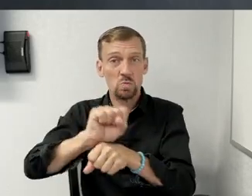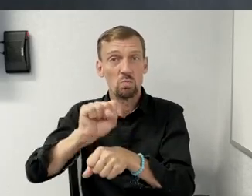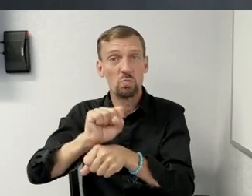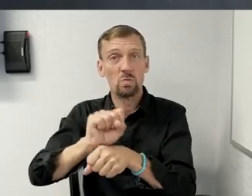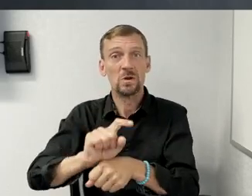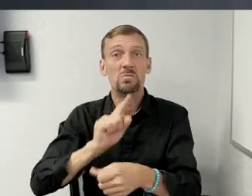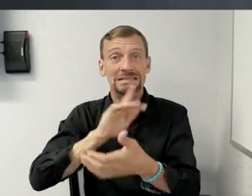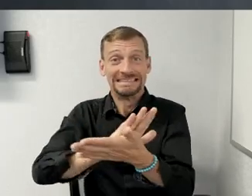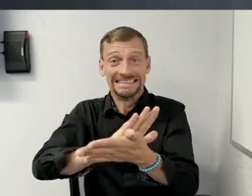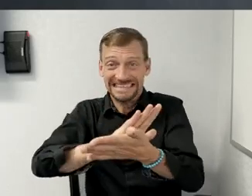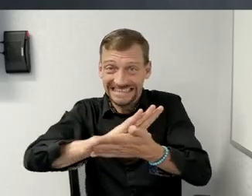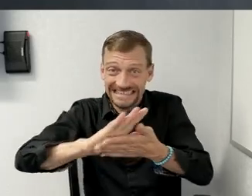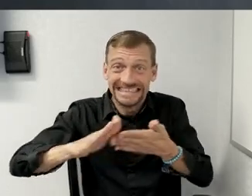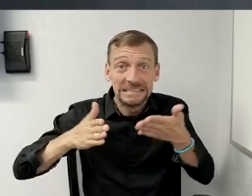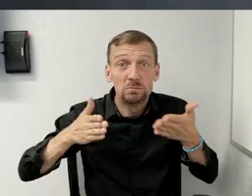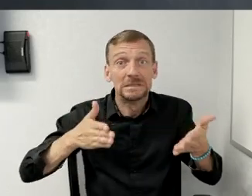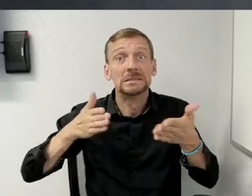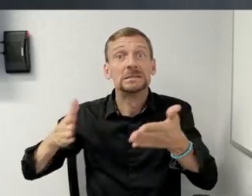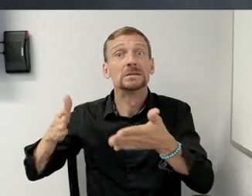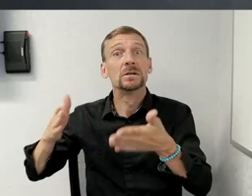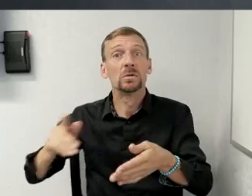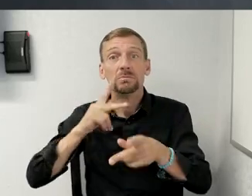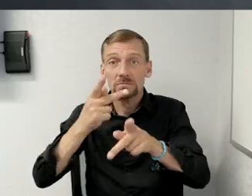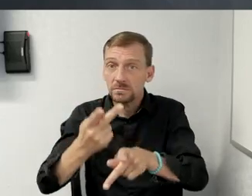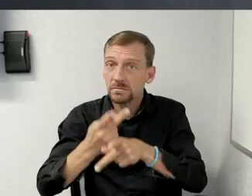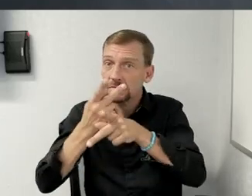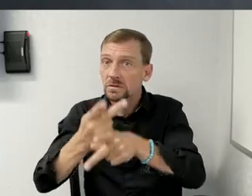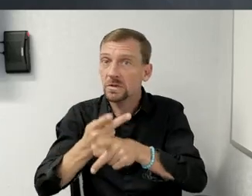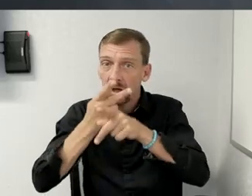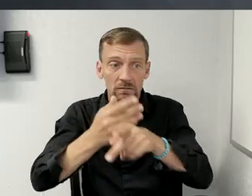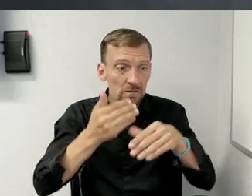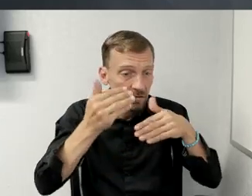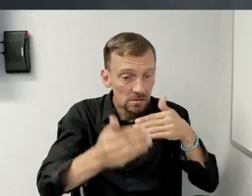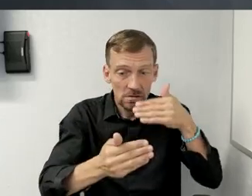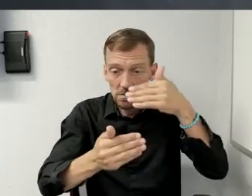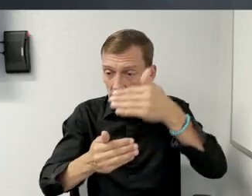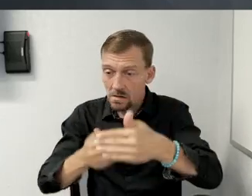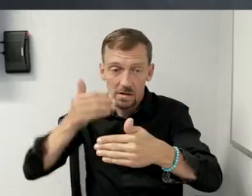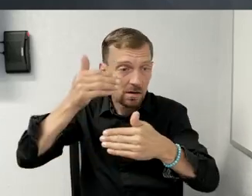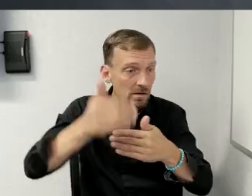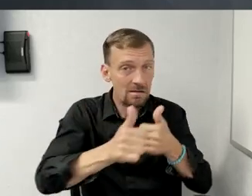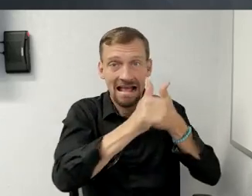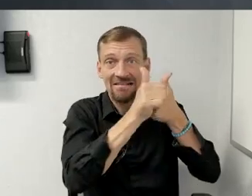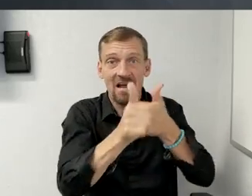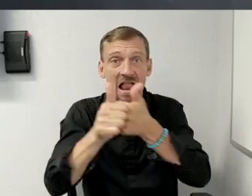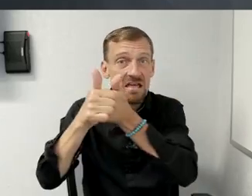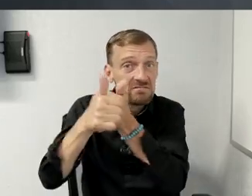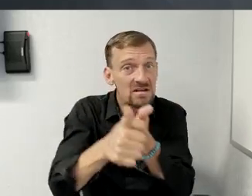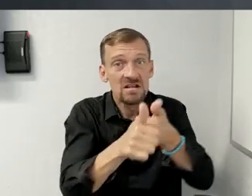such a sanitary way, just the careful protocols and precautions we follow.